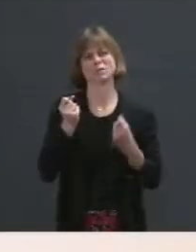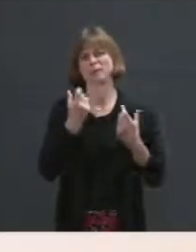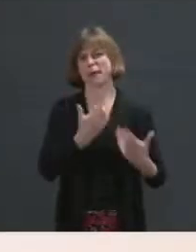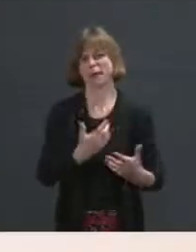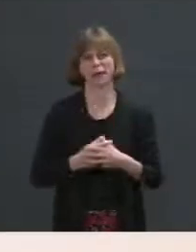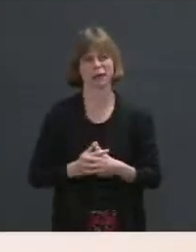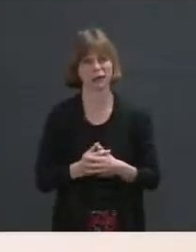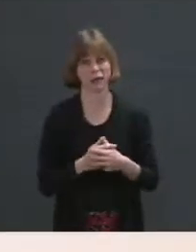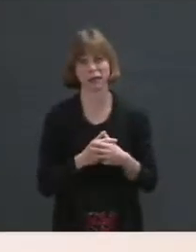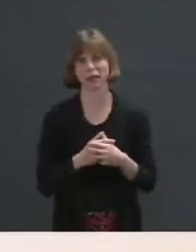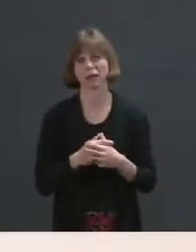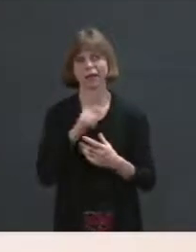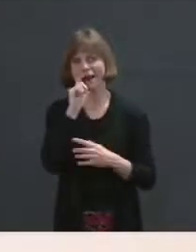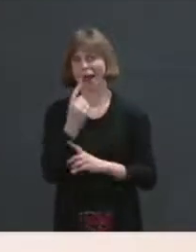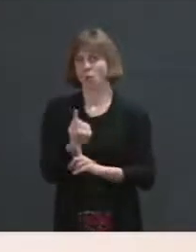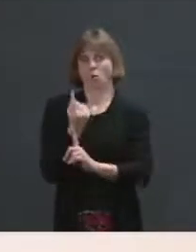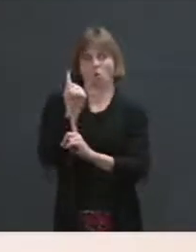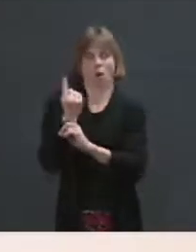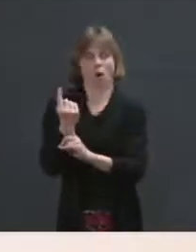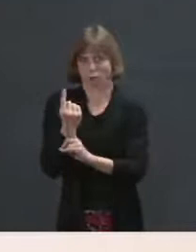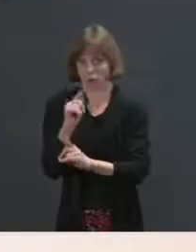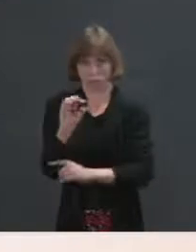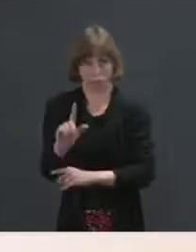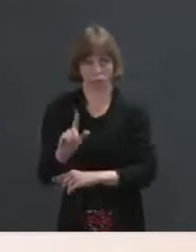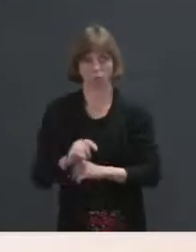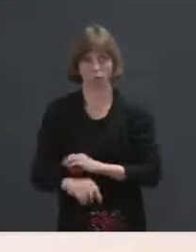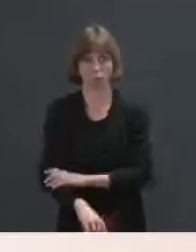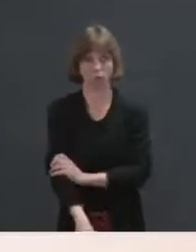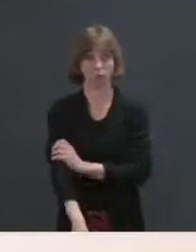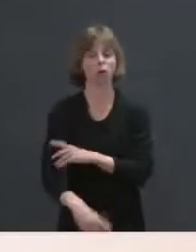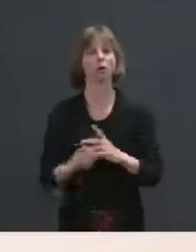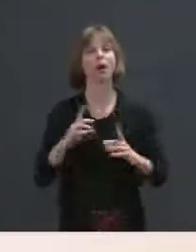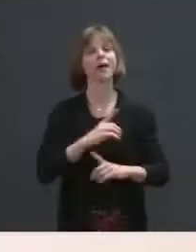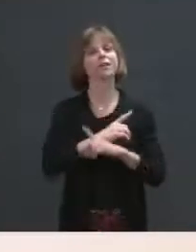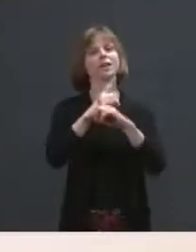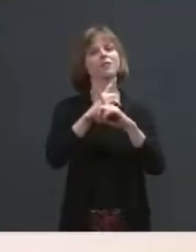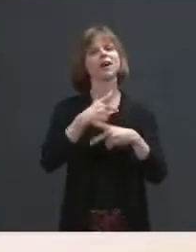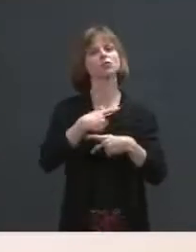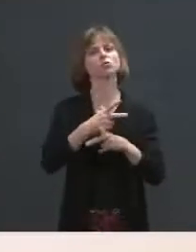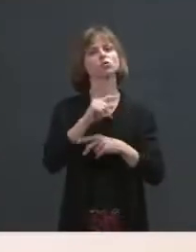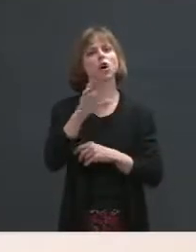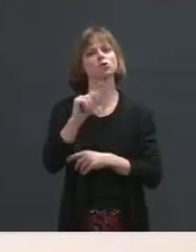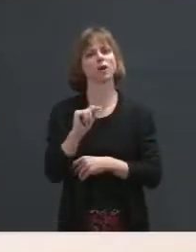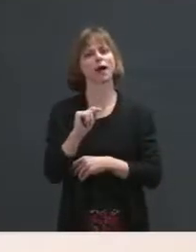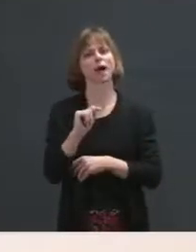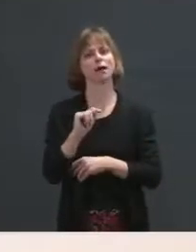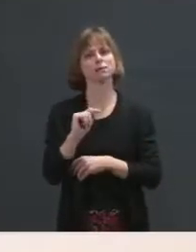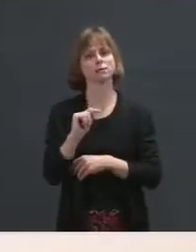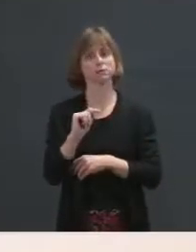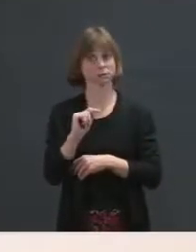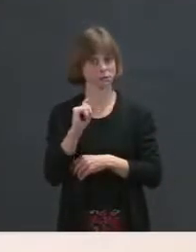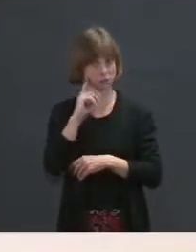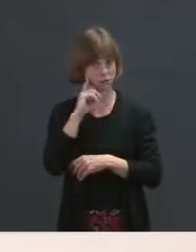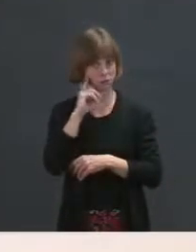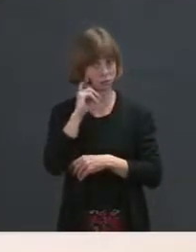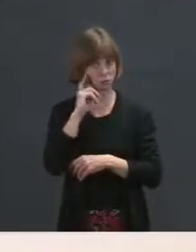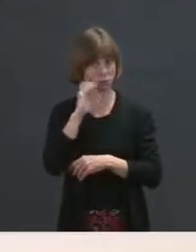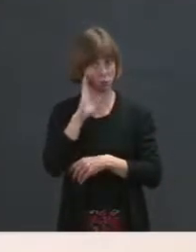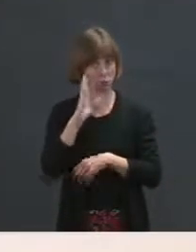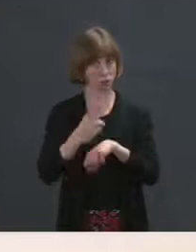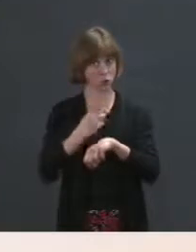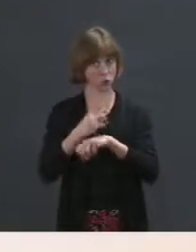any particular single tool. Defense Production Act, would you think that the White House would consider using the Defense Production